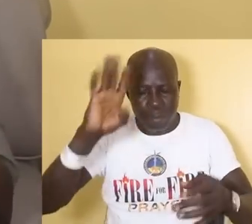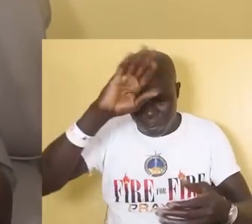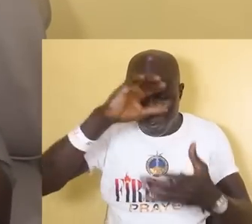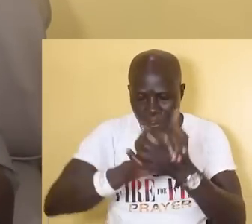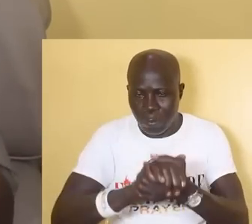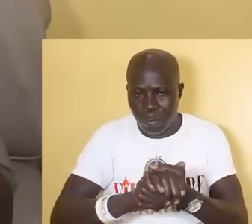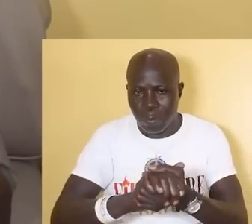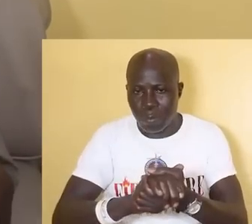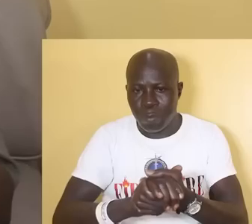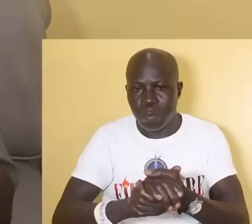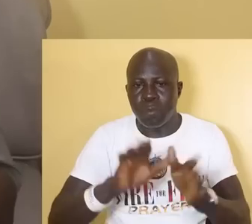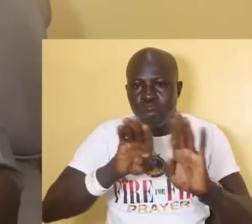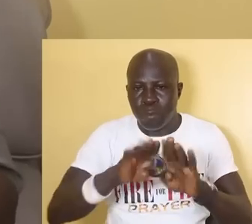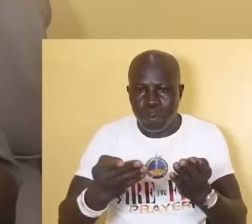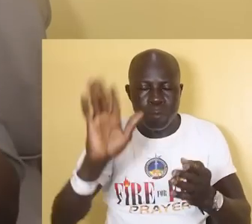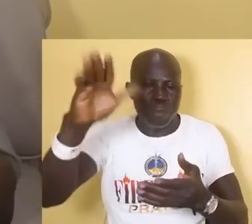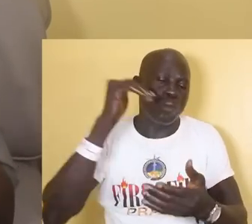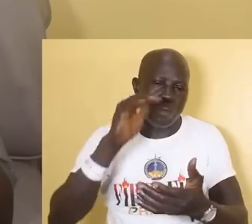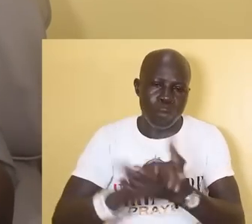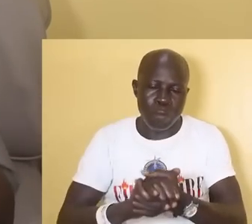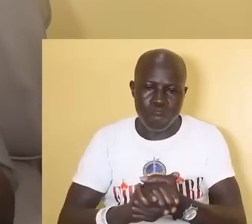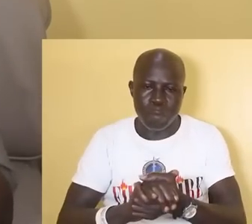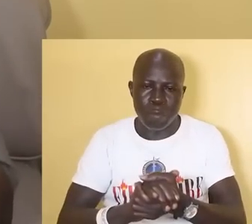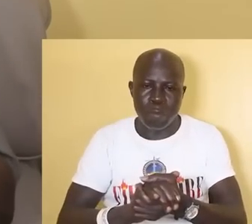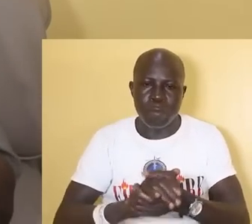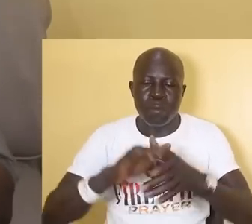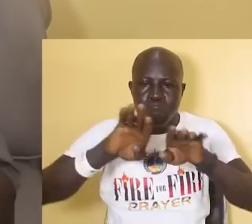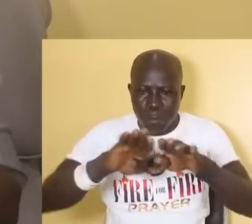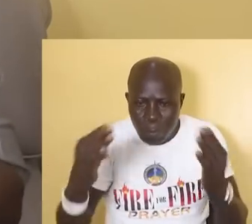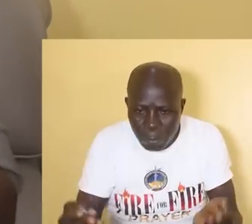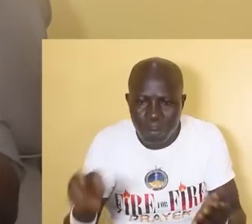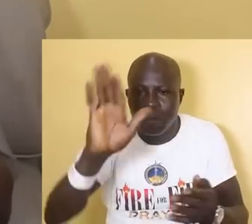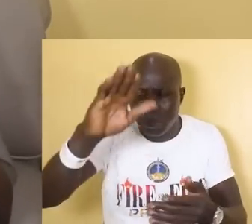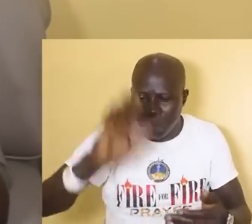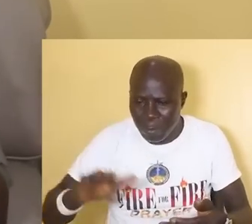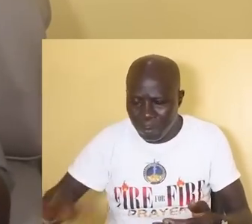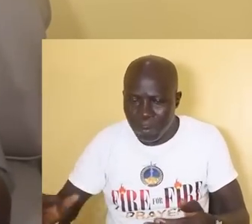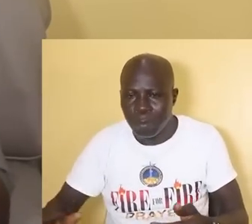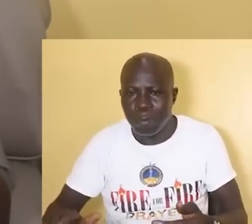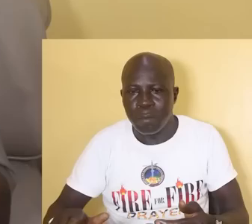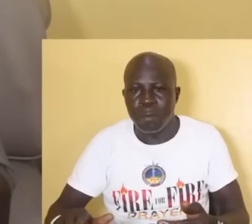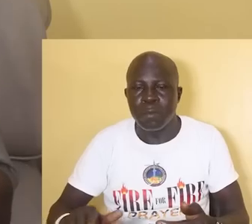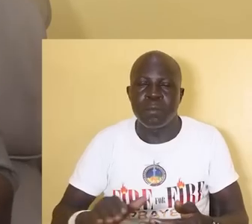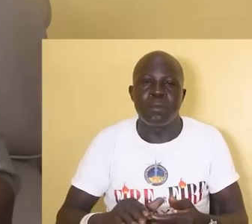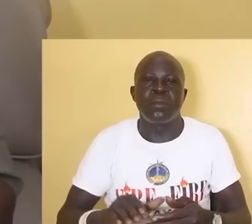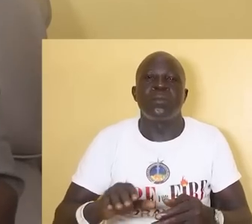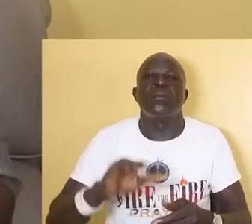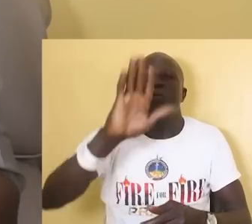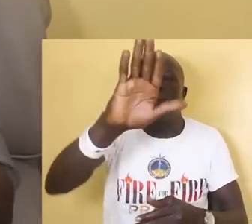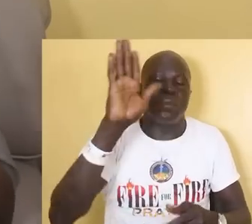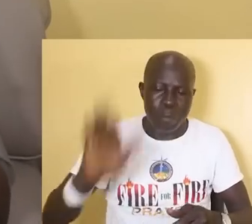Open for your husband. Open for your wife. Open for your children.